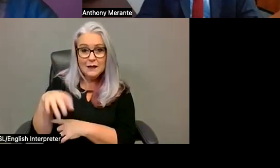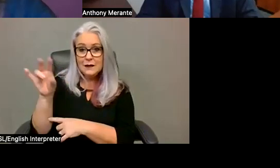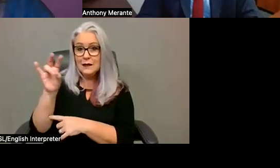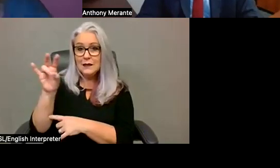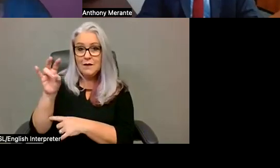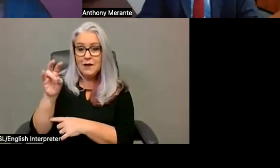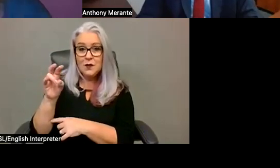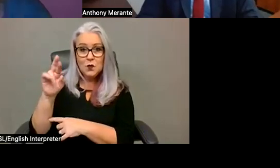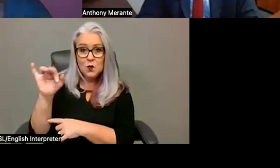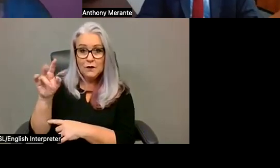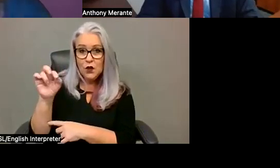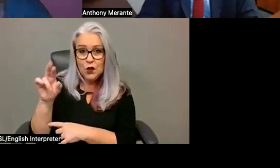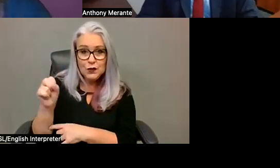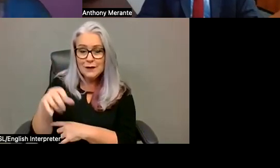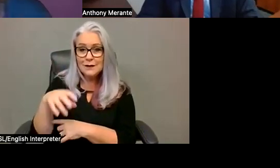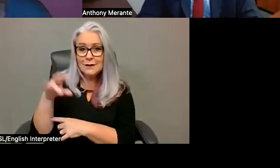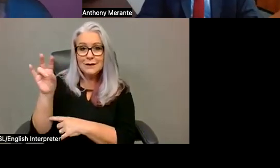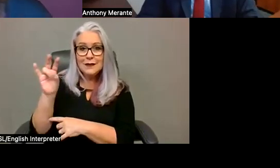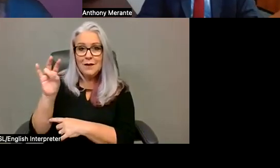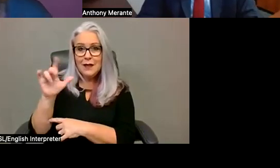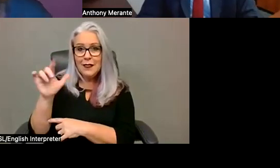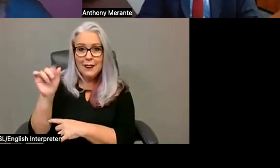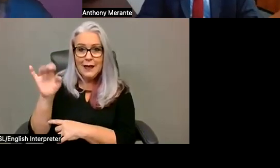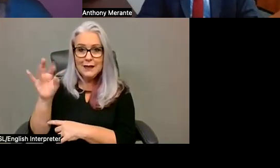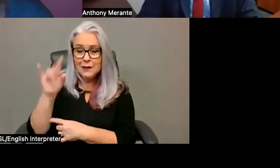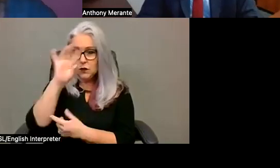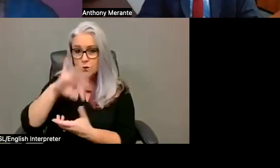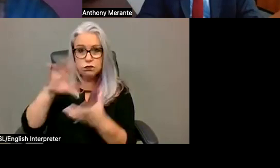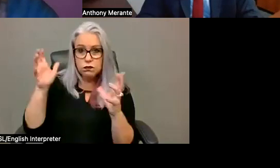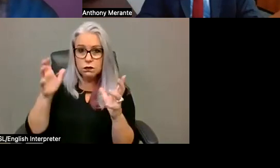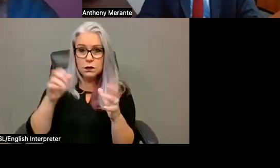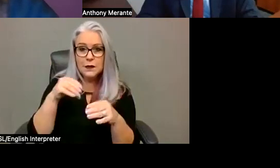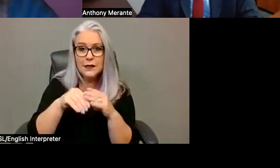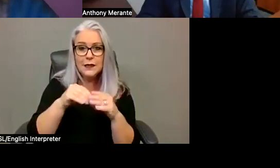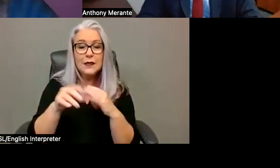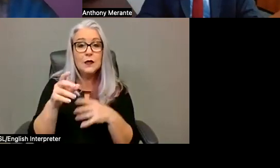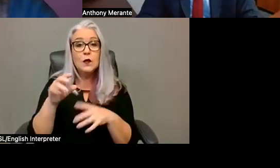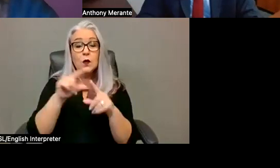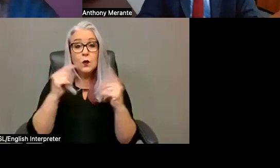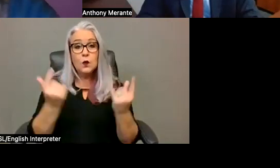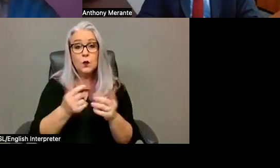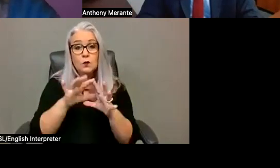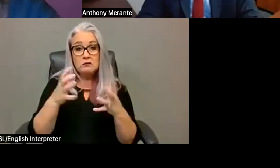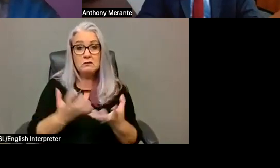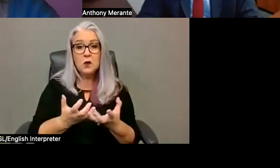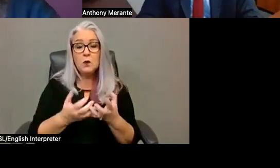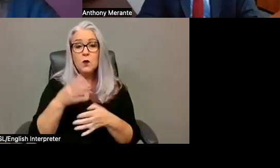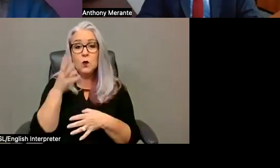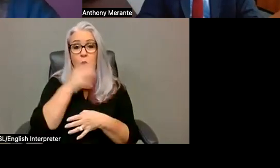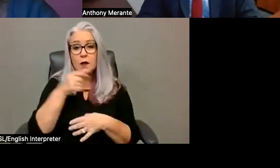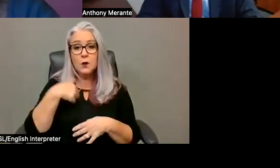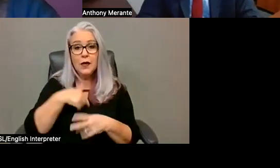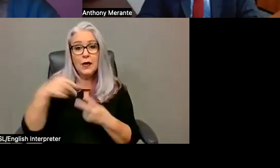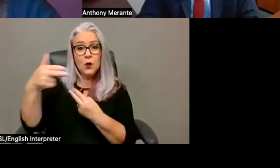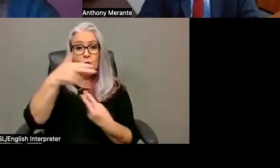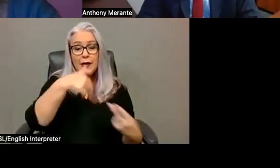lakes. I mean, it's a recipe for disaster in the new world of global warming. When we had Hurricane Ida, was 3